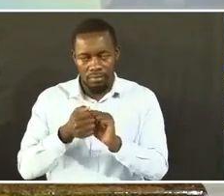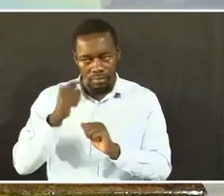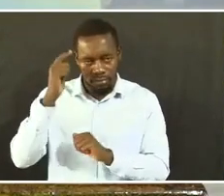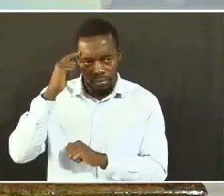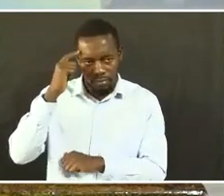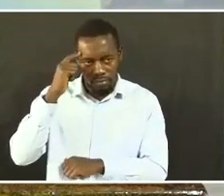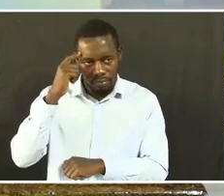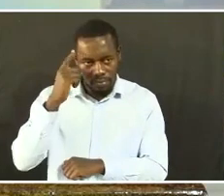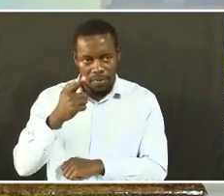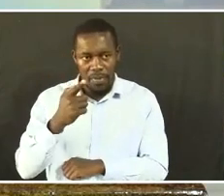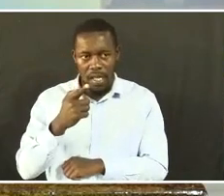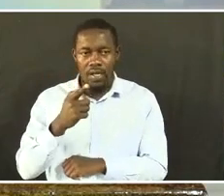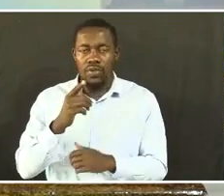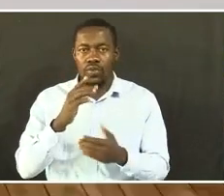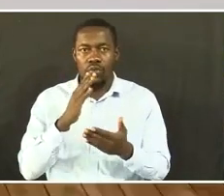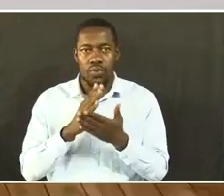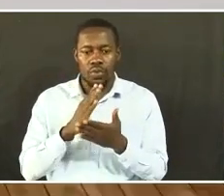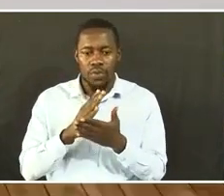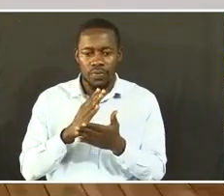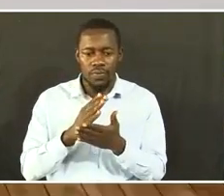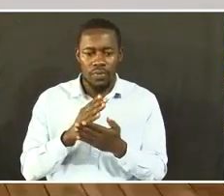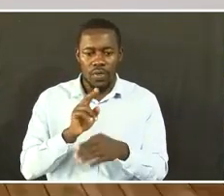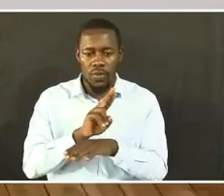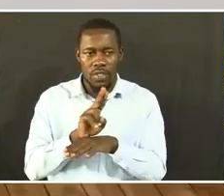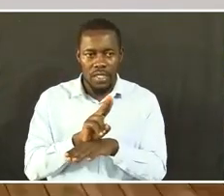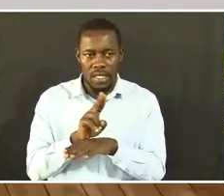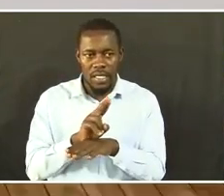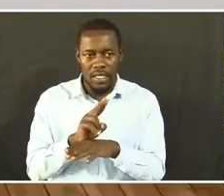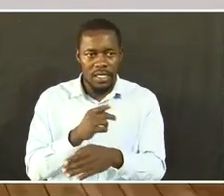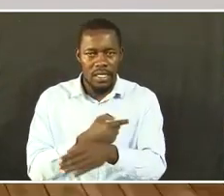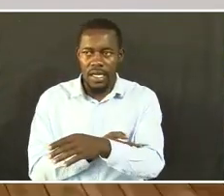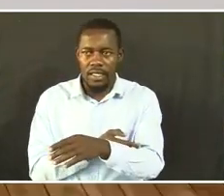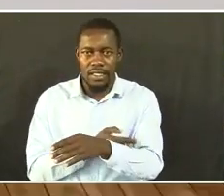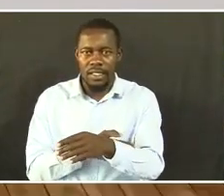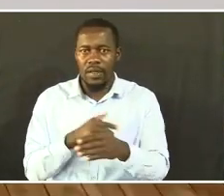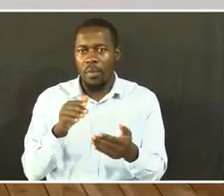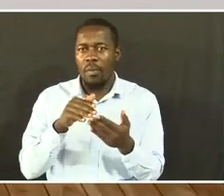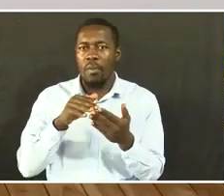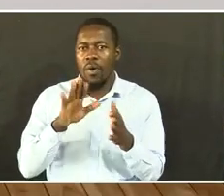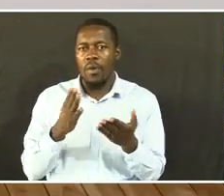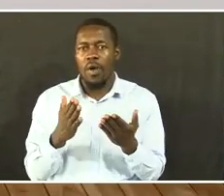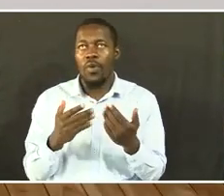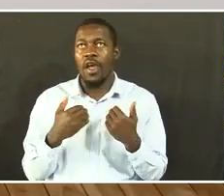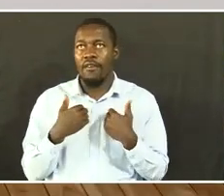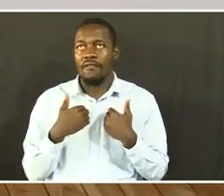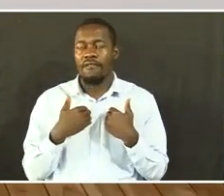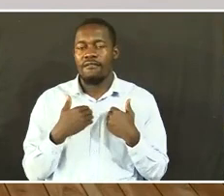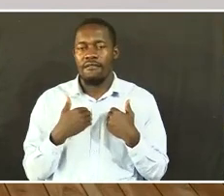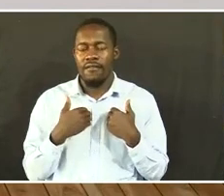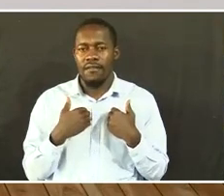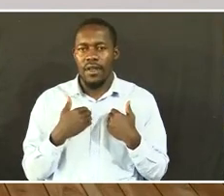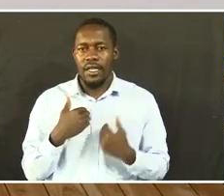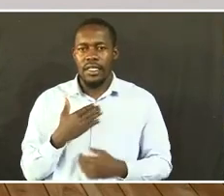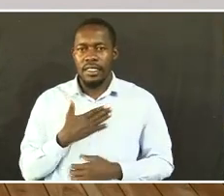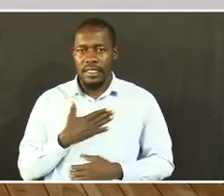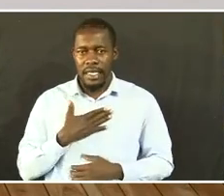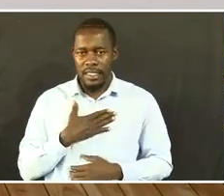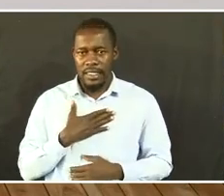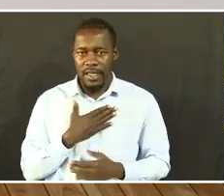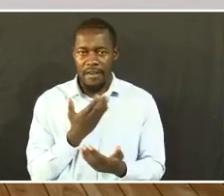is reversible. We can do something about it. Secondly, there is scientific evidence to support the value of